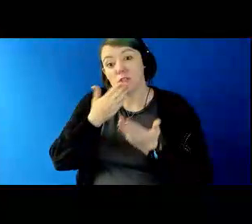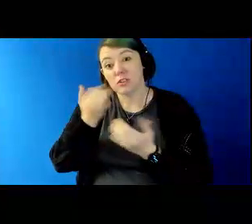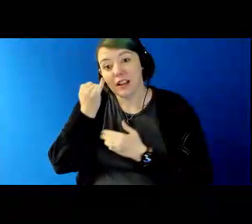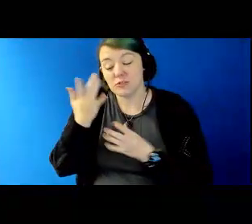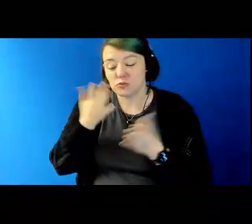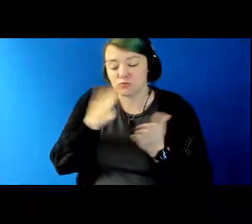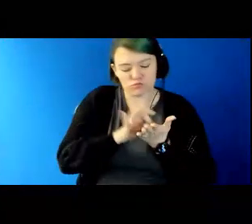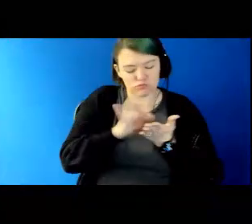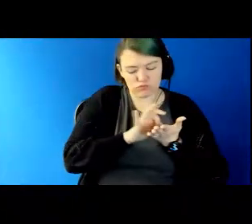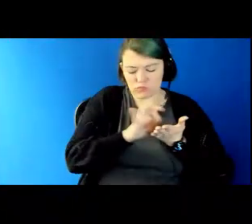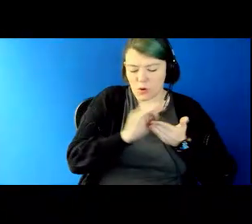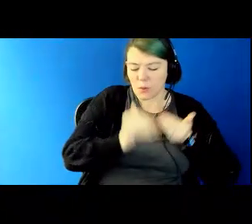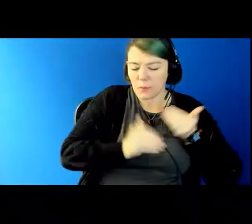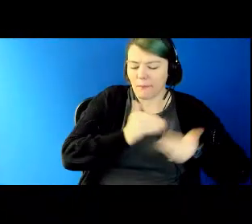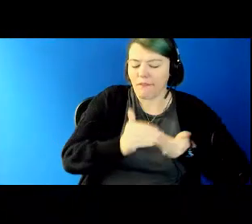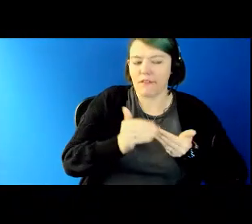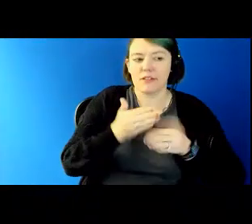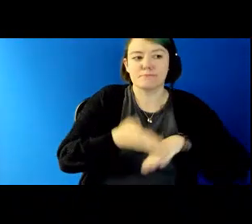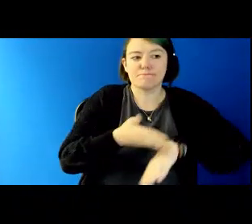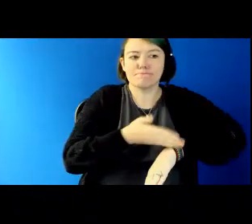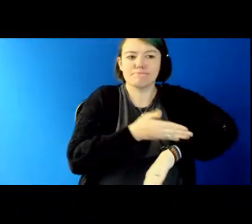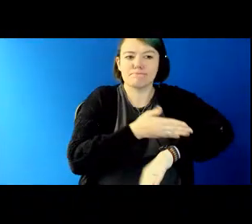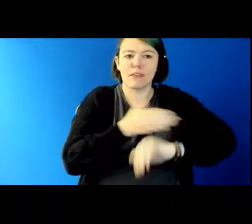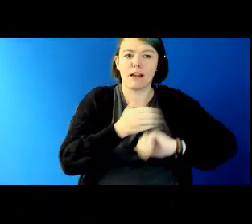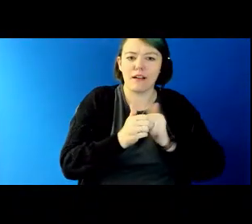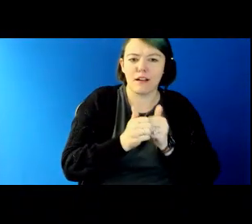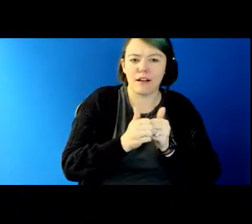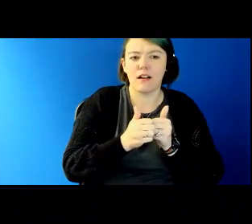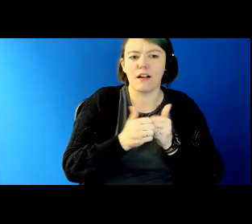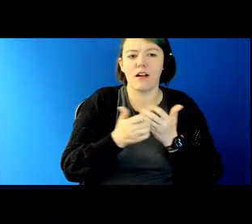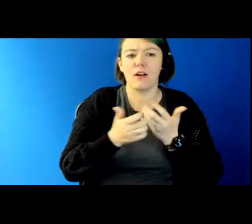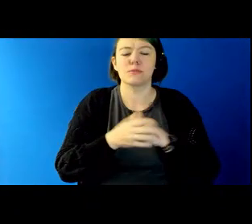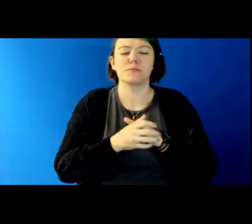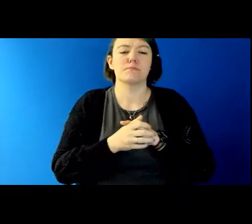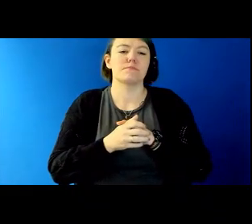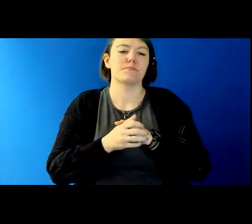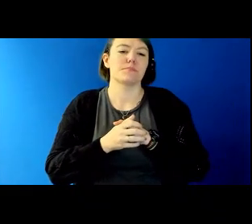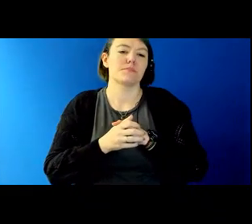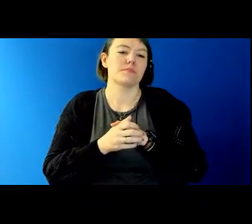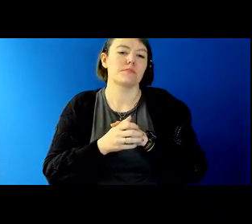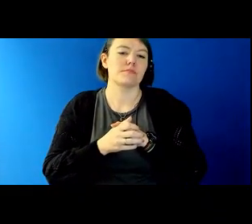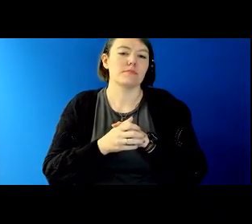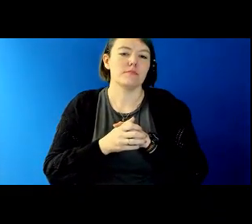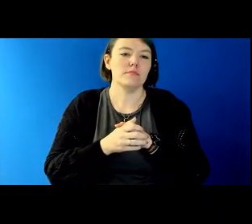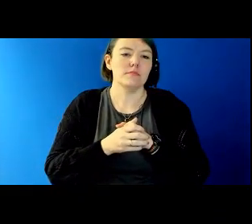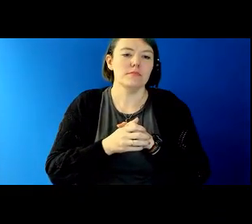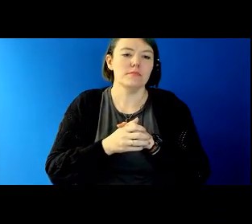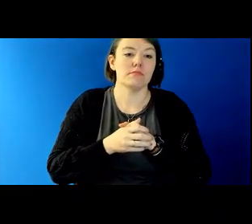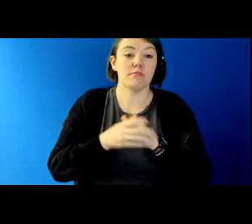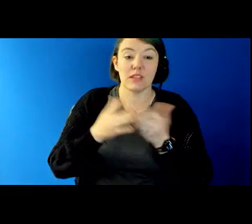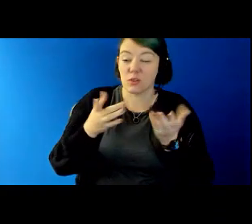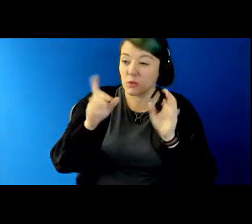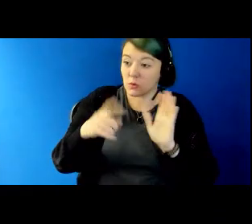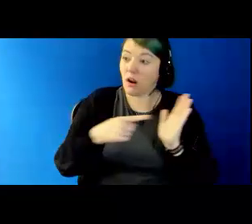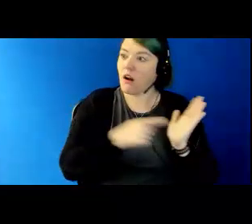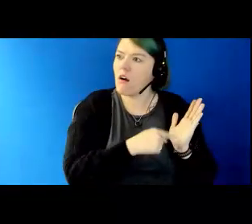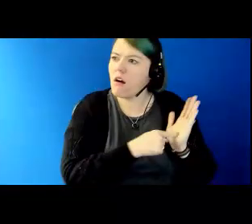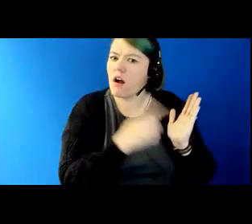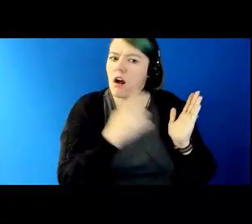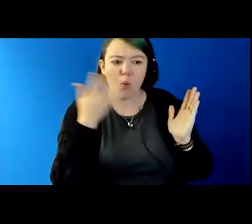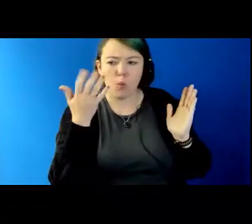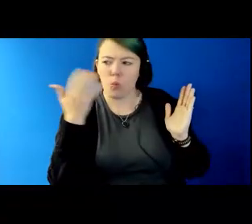and celebrate leaders who are visible champions to demonstrate how inclusion efforts are making a difference. And by combining